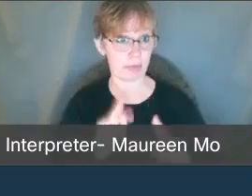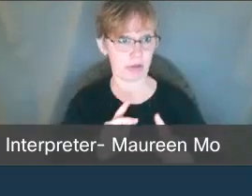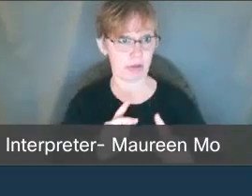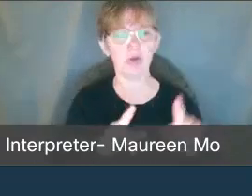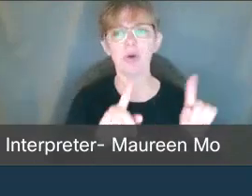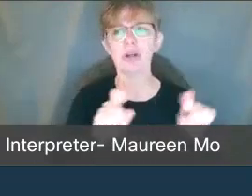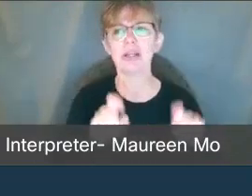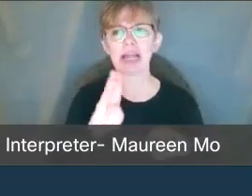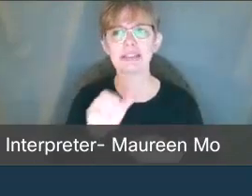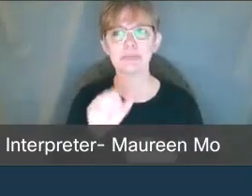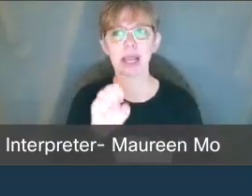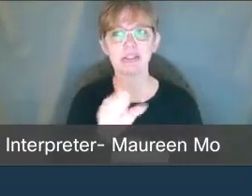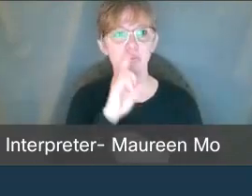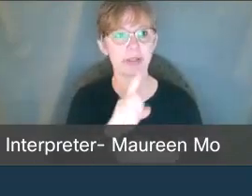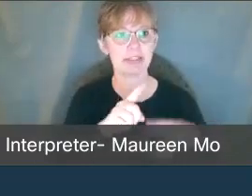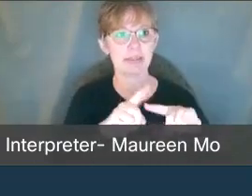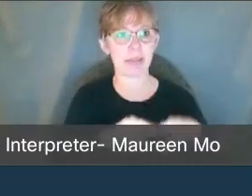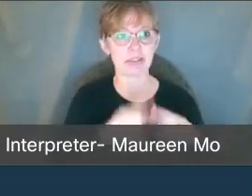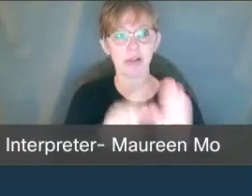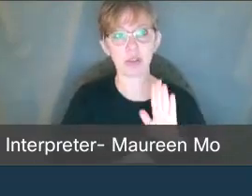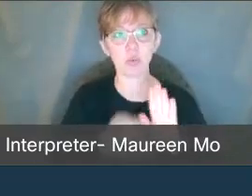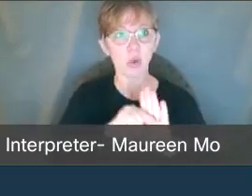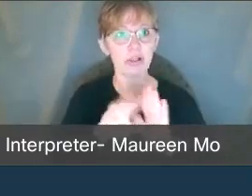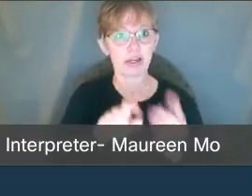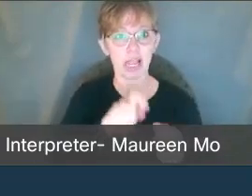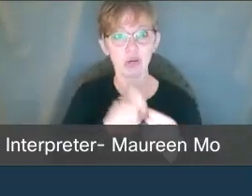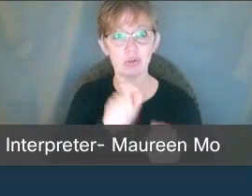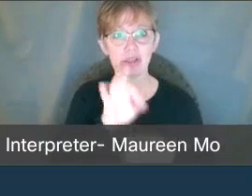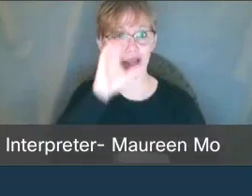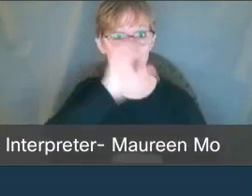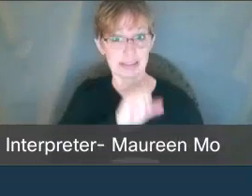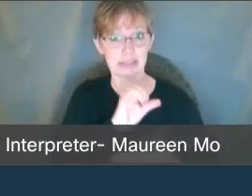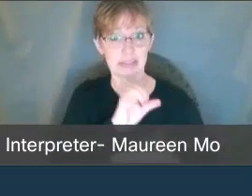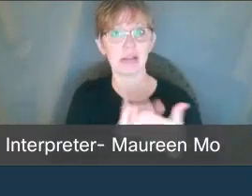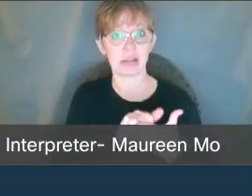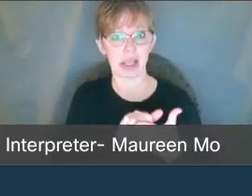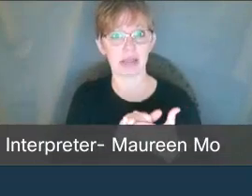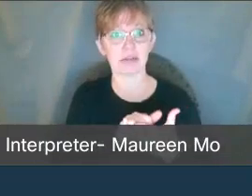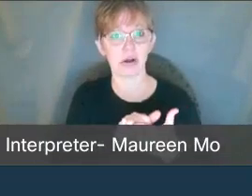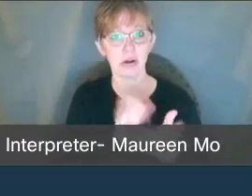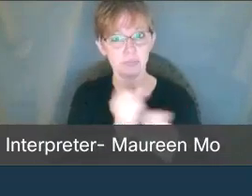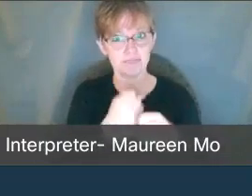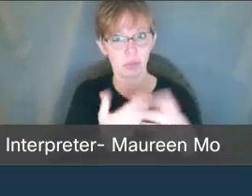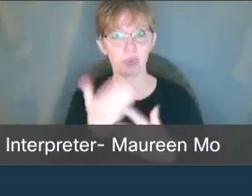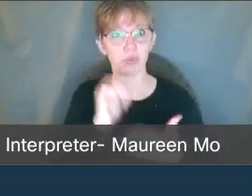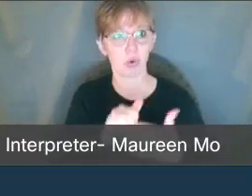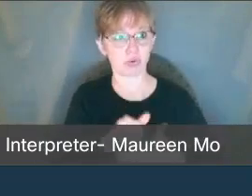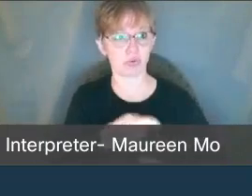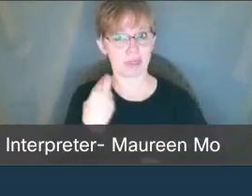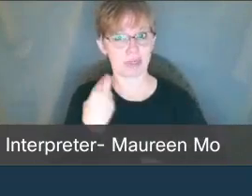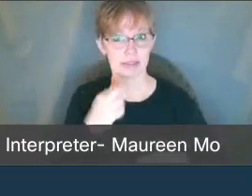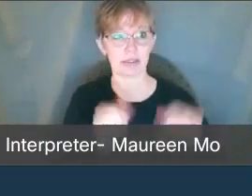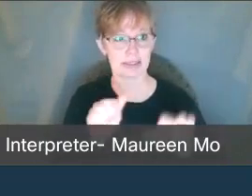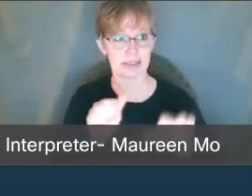the accuracy of the estimates that we're talking about with these risk assessment instruments will depend on the